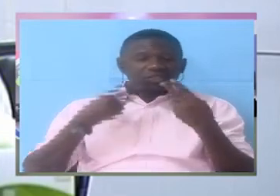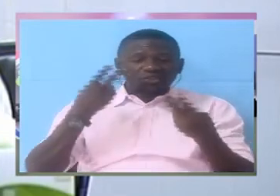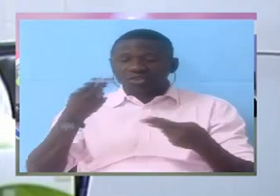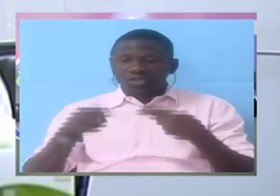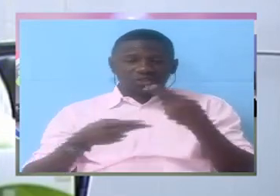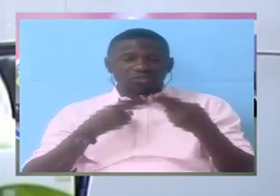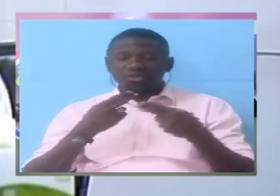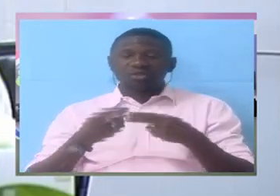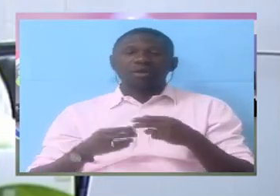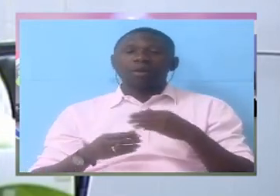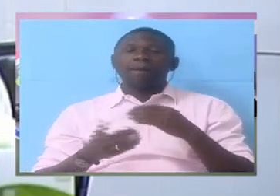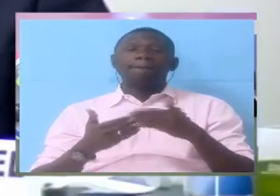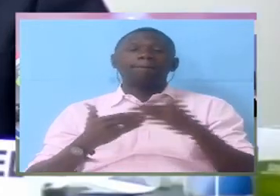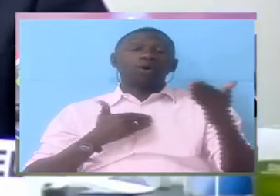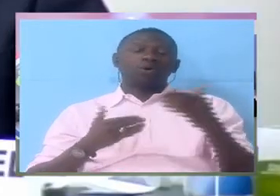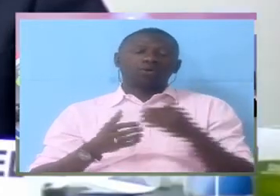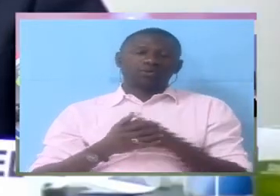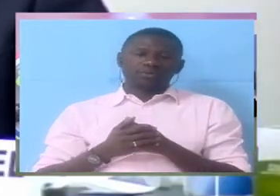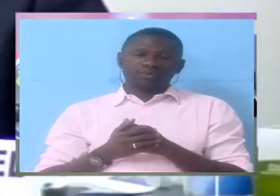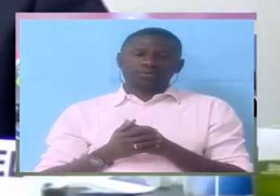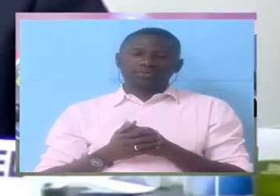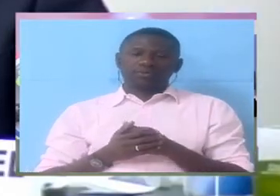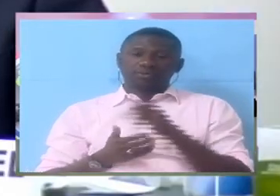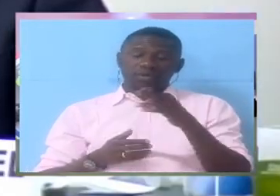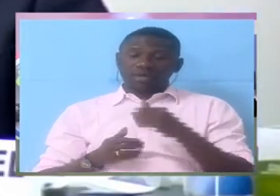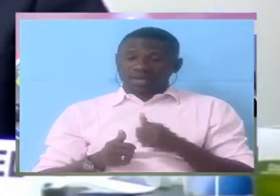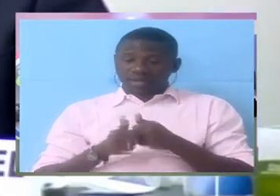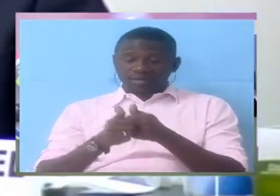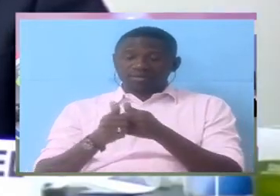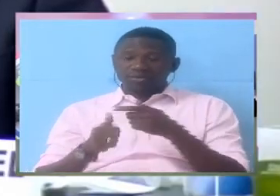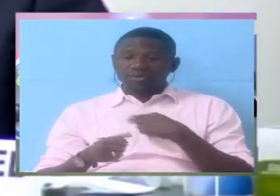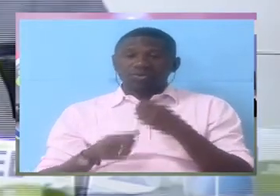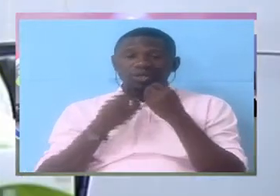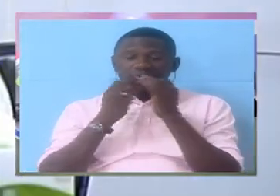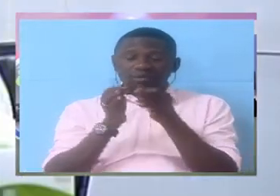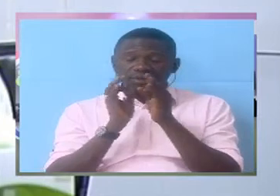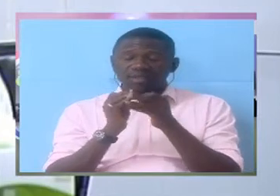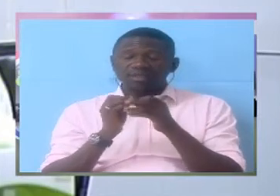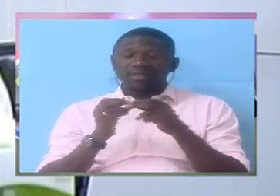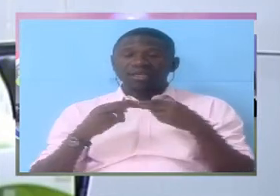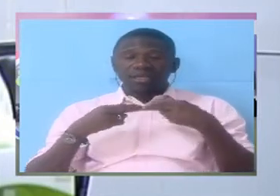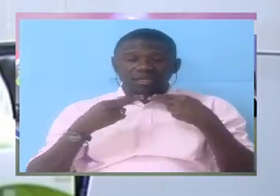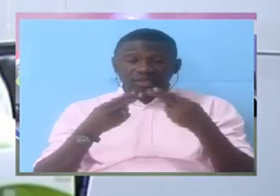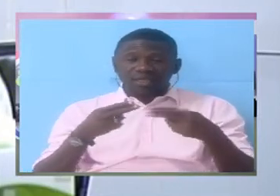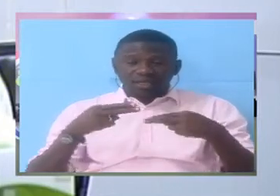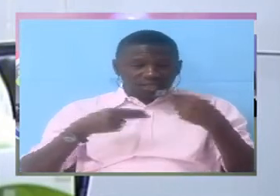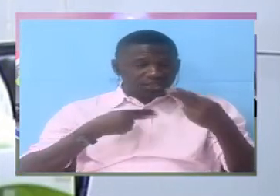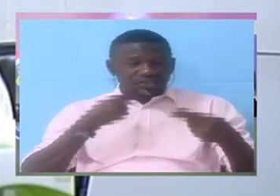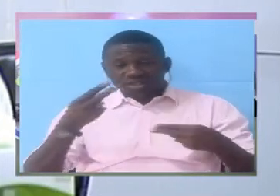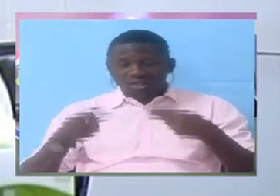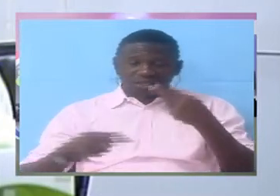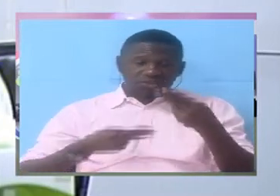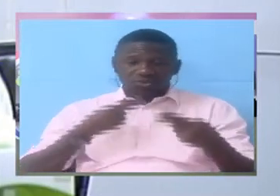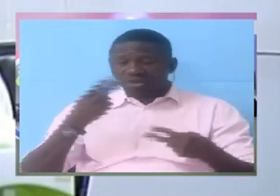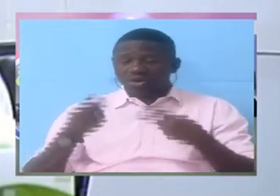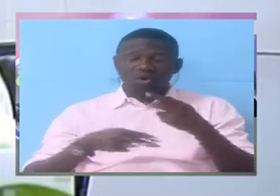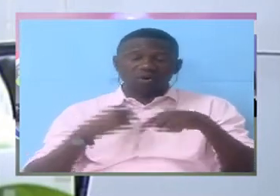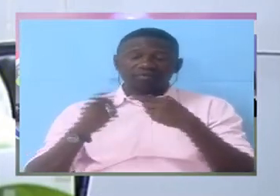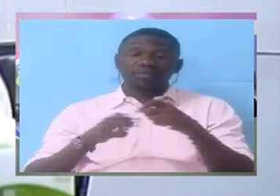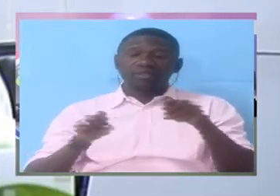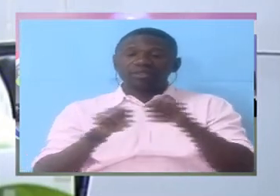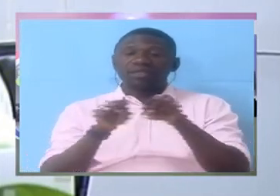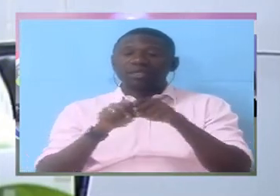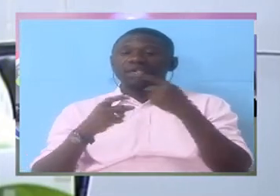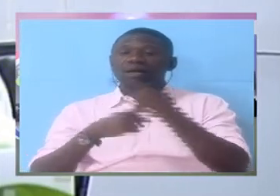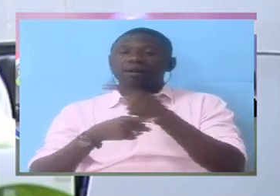tariko nyilong. You guided them to tell the history of Senegambia. Ndeke itelake tete kapuruka Senegambia la tariko nyin